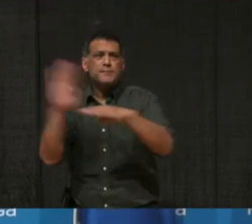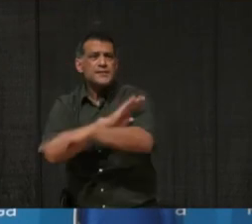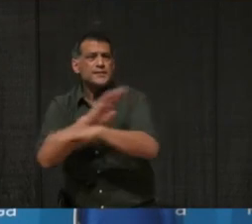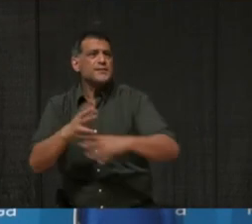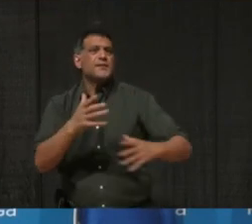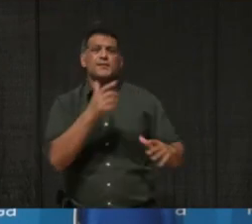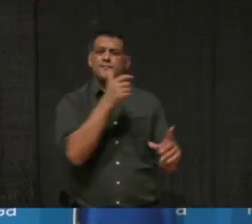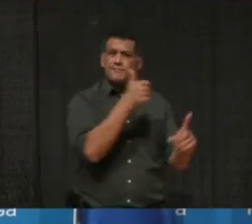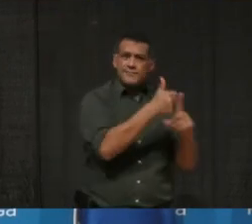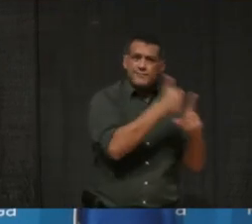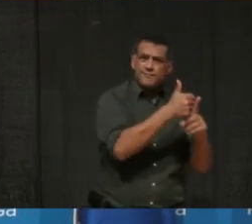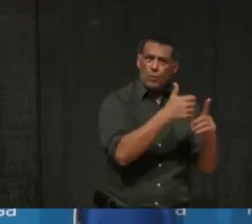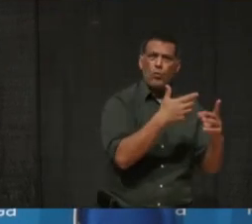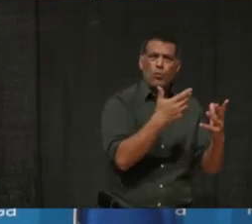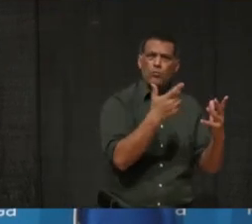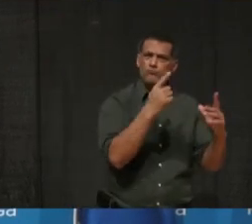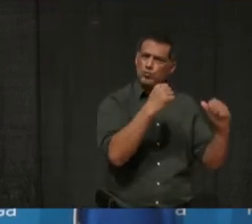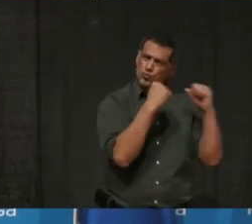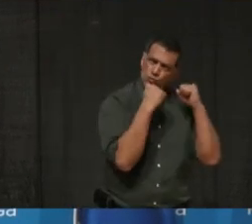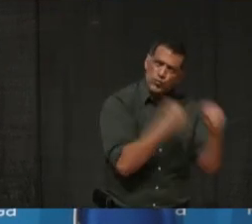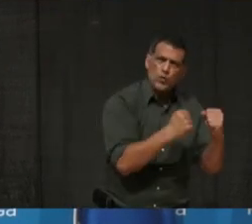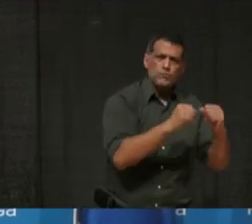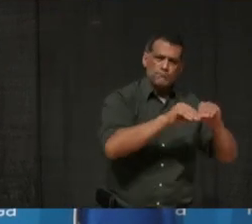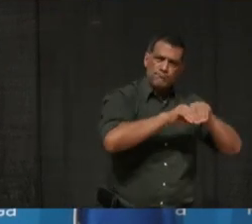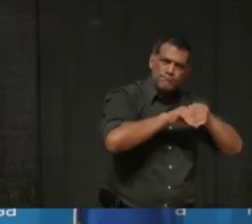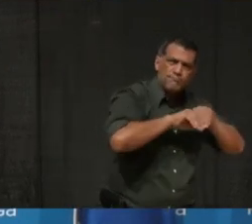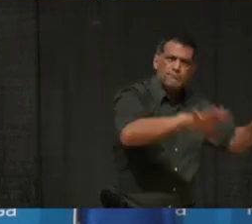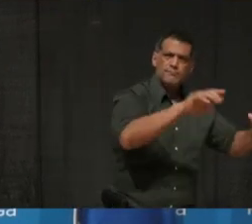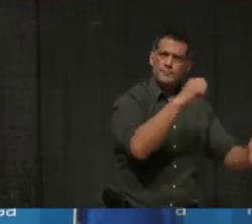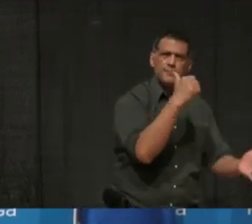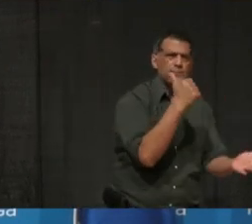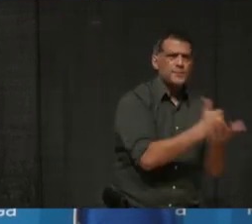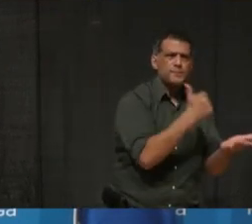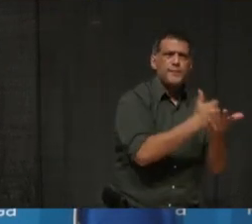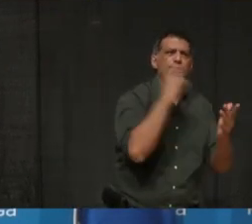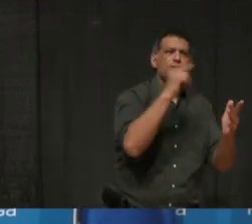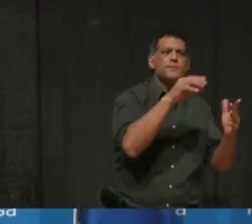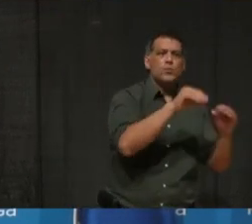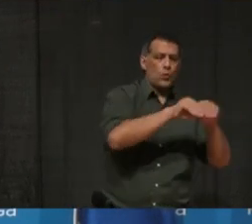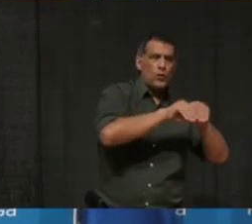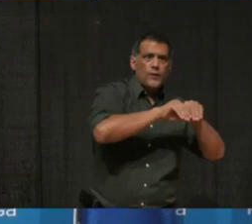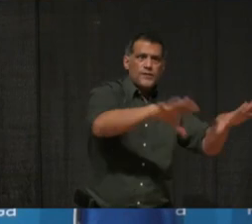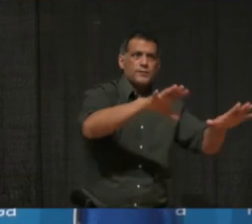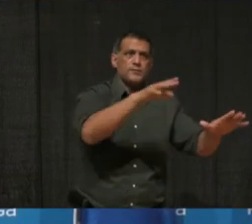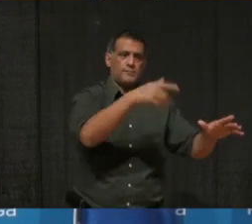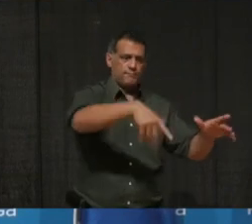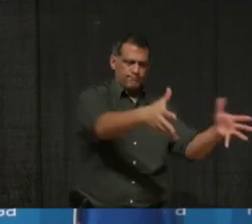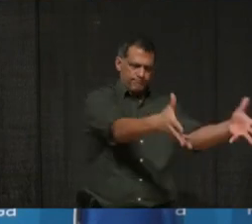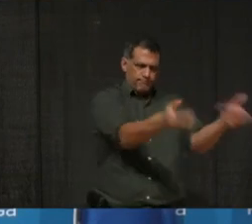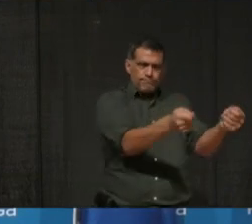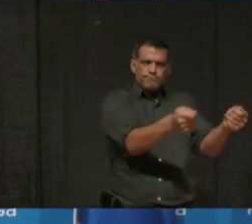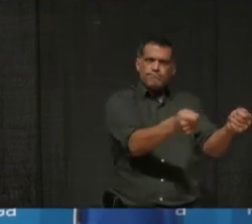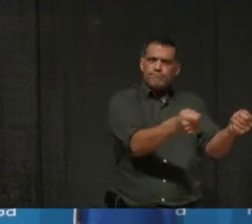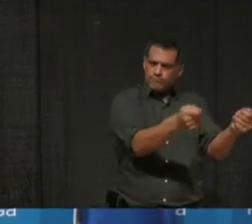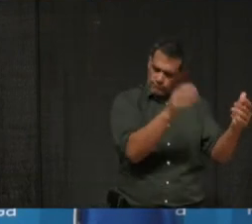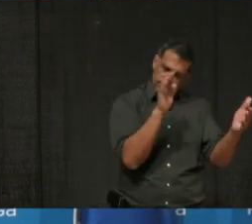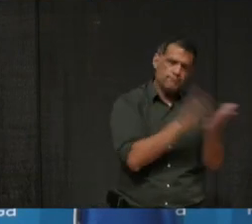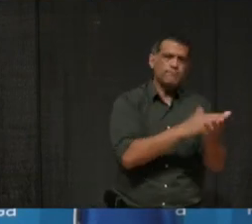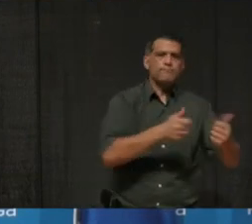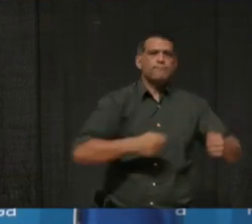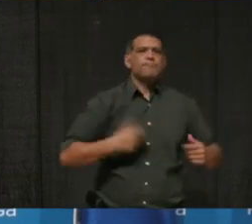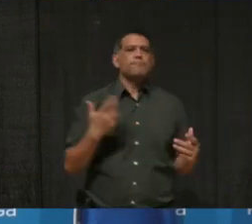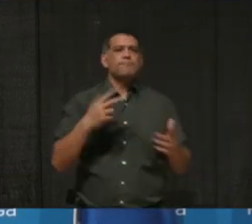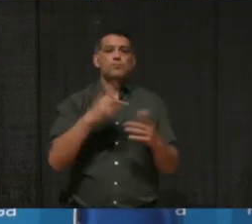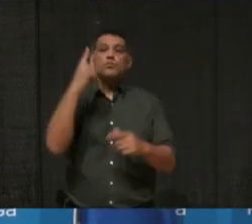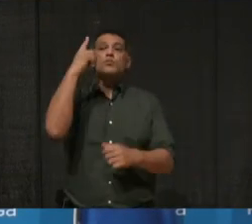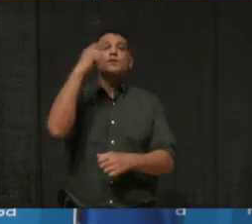more information on this on my social media. Over the last year, we saw our racialized communities